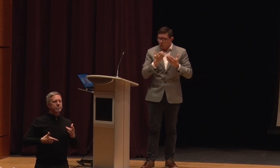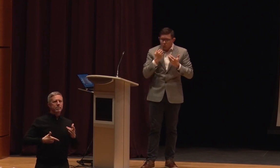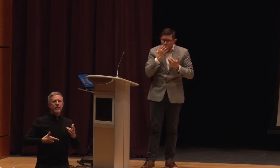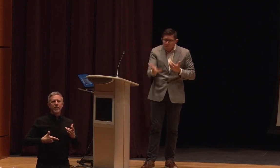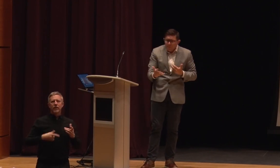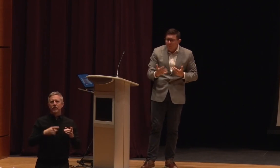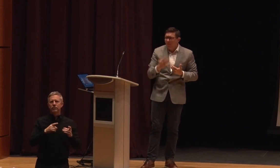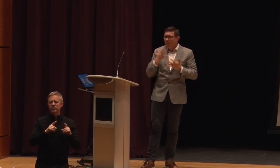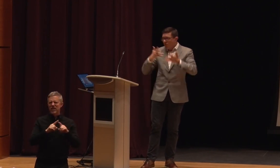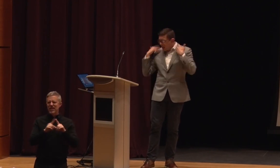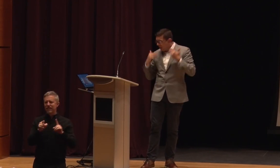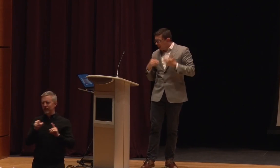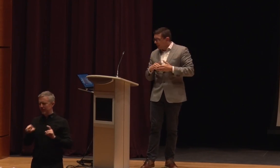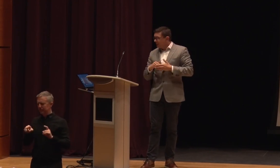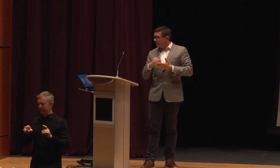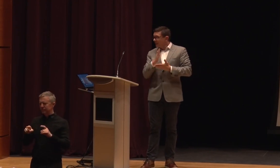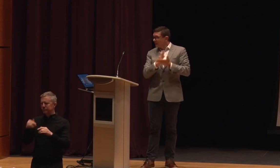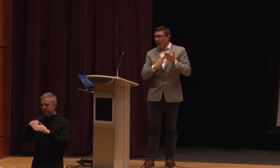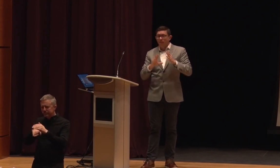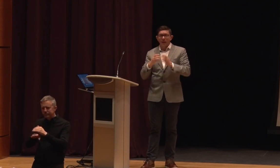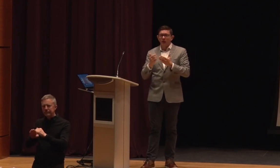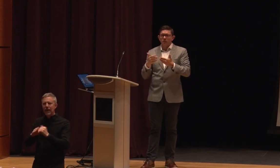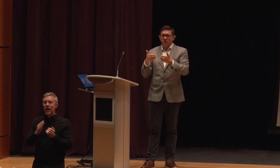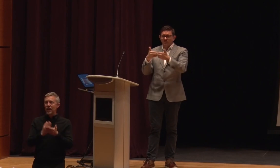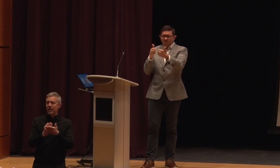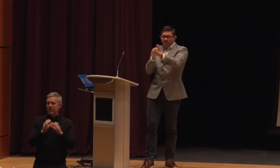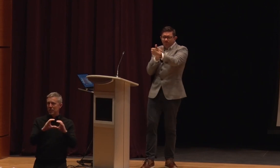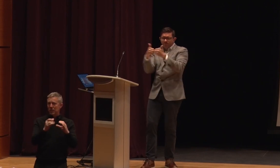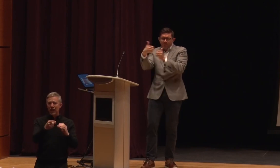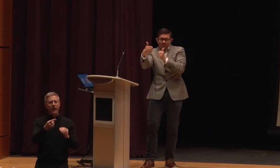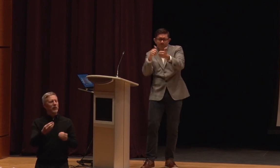observation. Some classes were warm